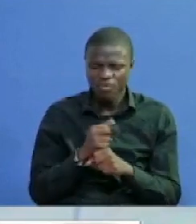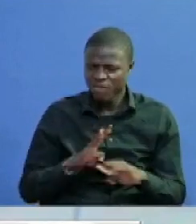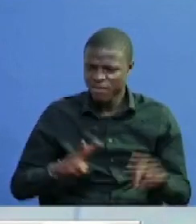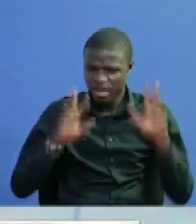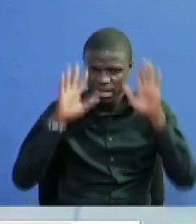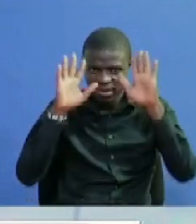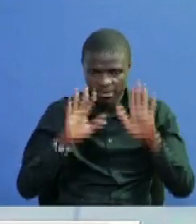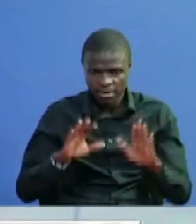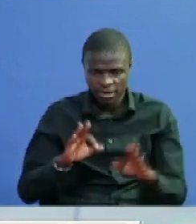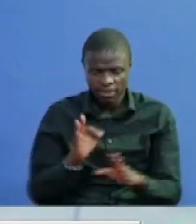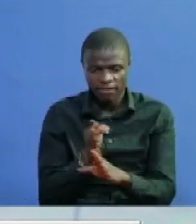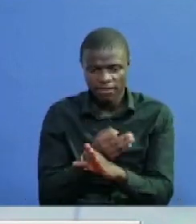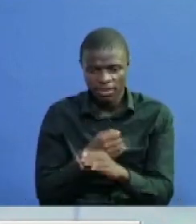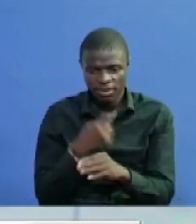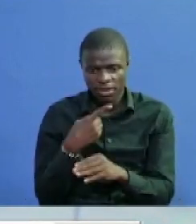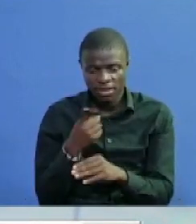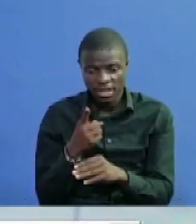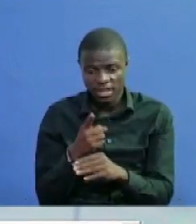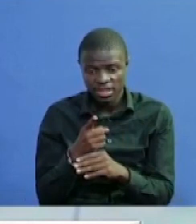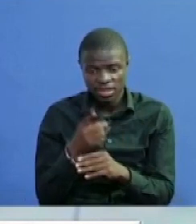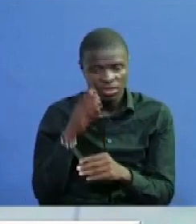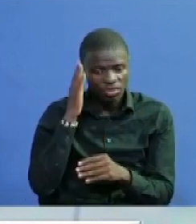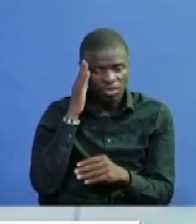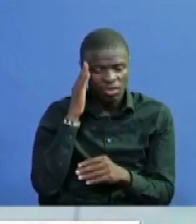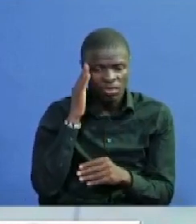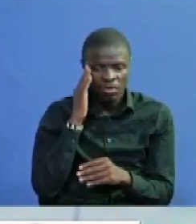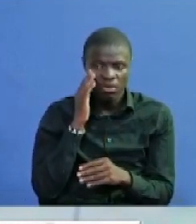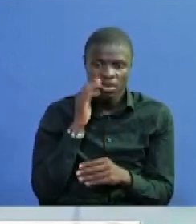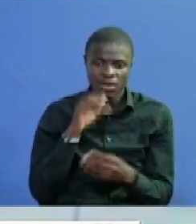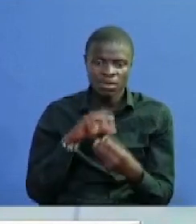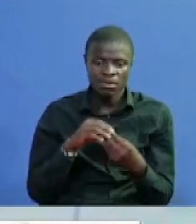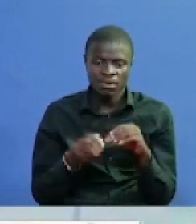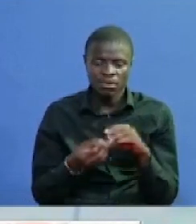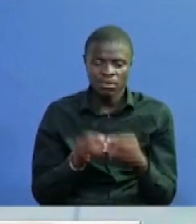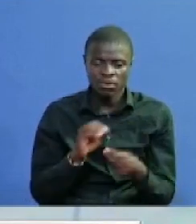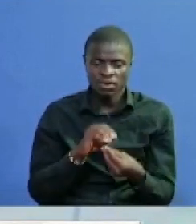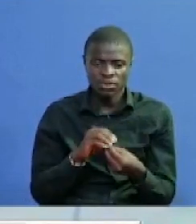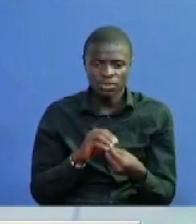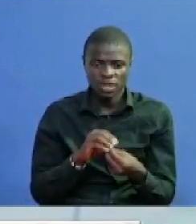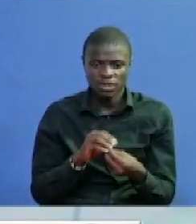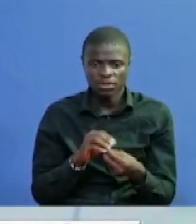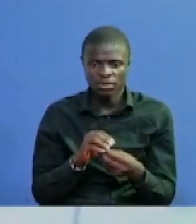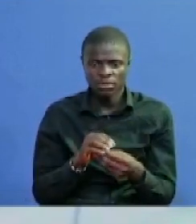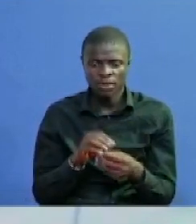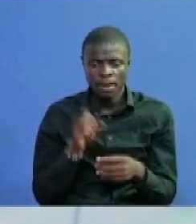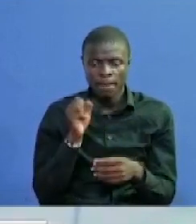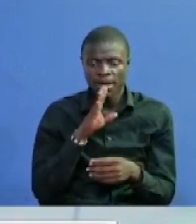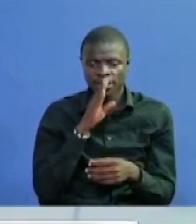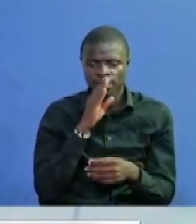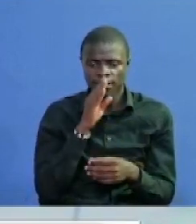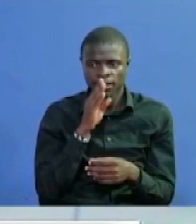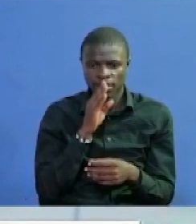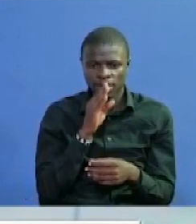functions that, its establishment and its reconstitution must